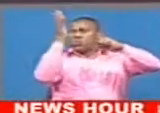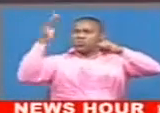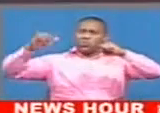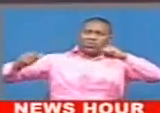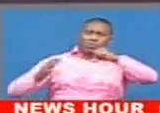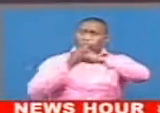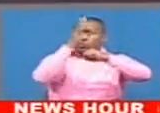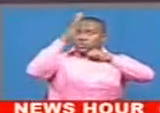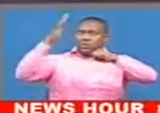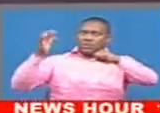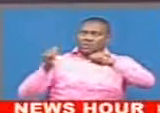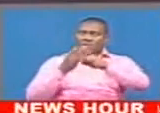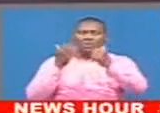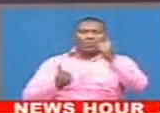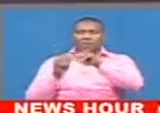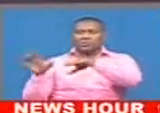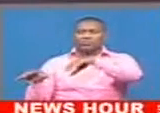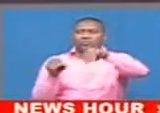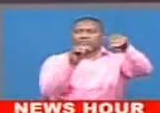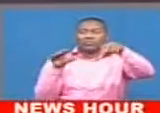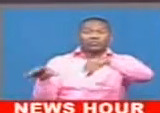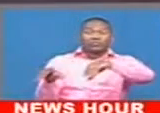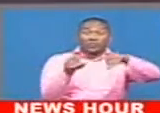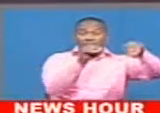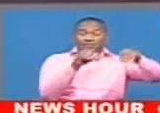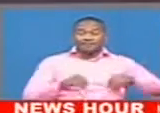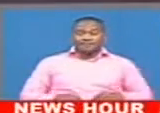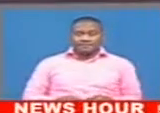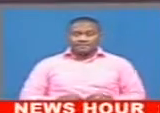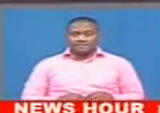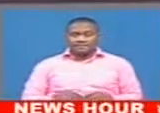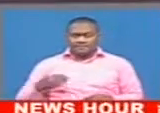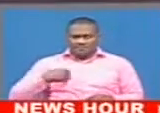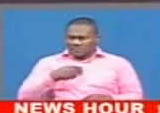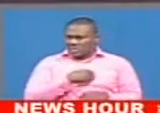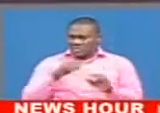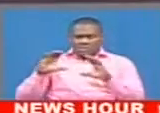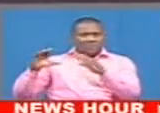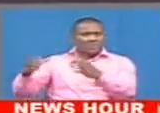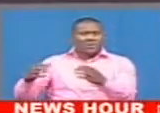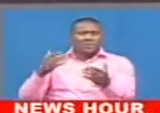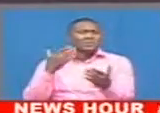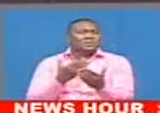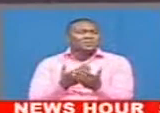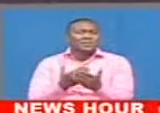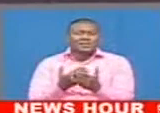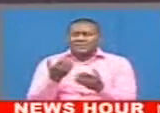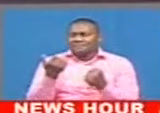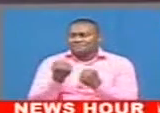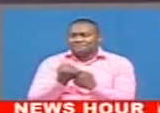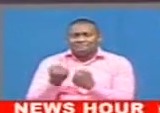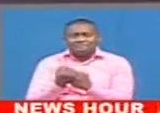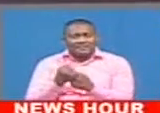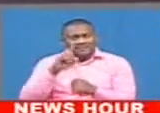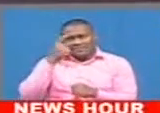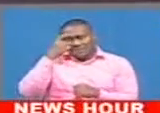say this recent occurrence has swept away their properties with millions of cedis. Members of the community are appealing for the support